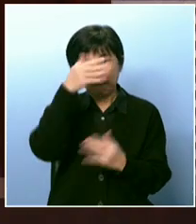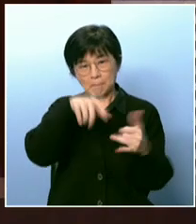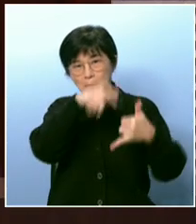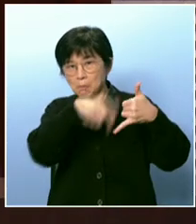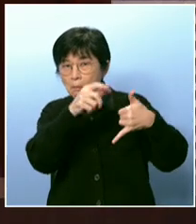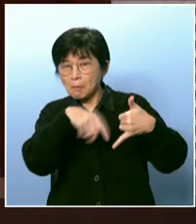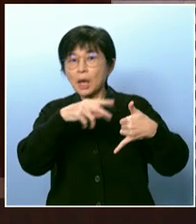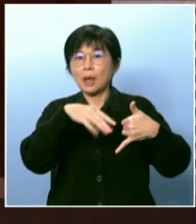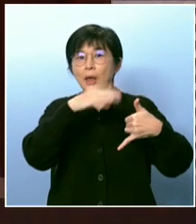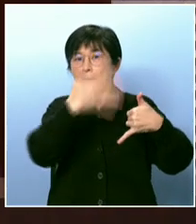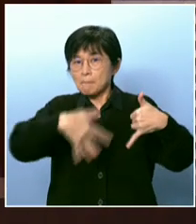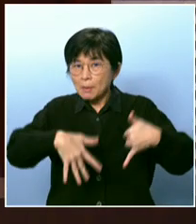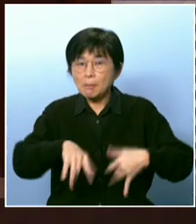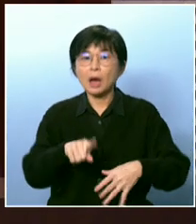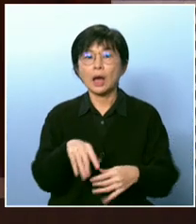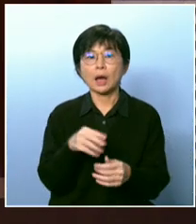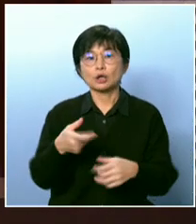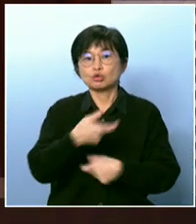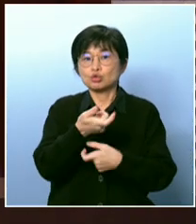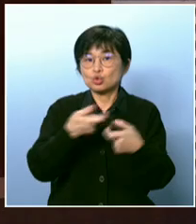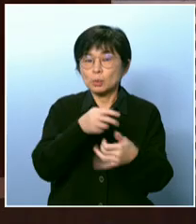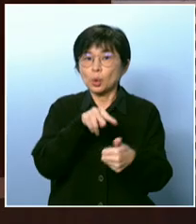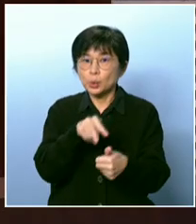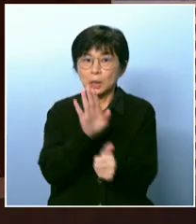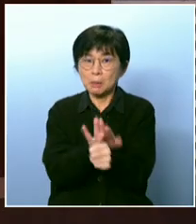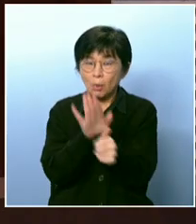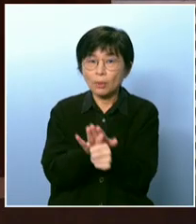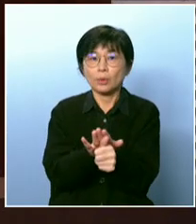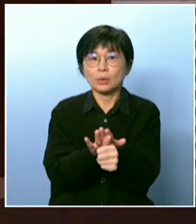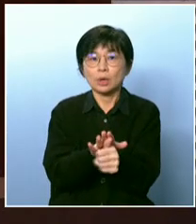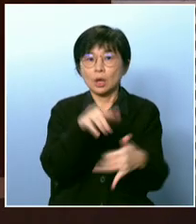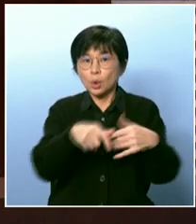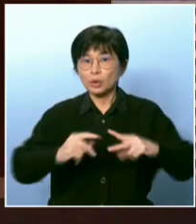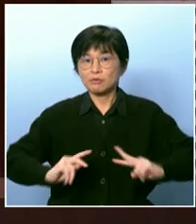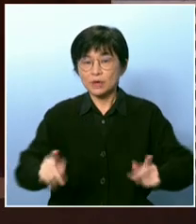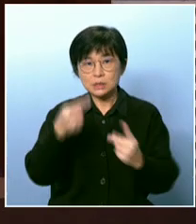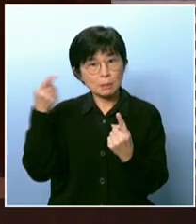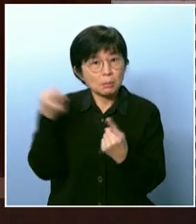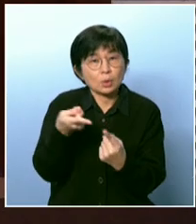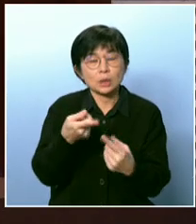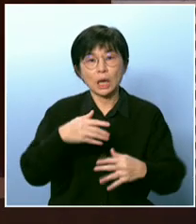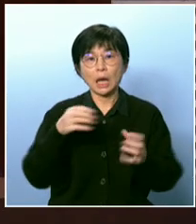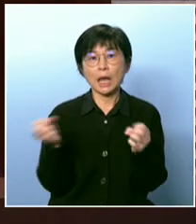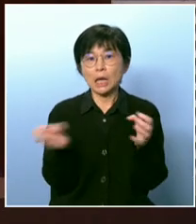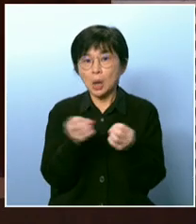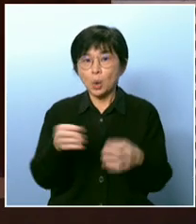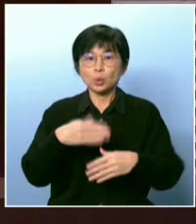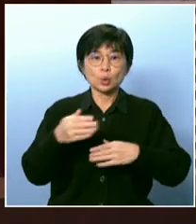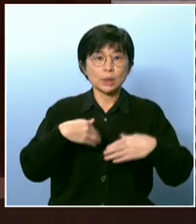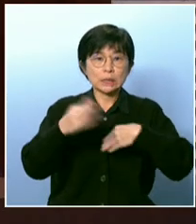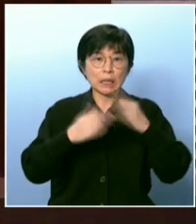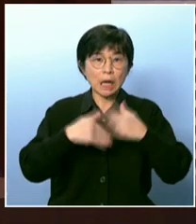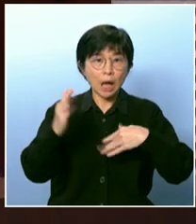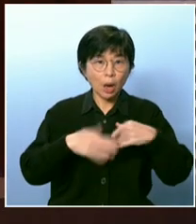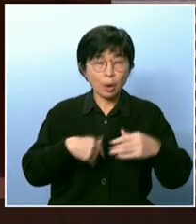mentors, including how they can better understand children and youth, how to help